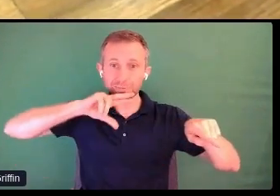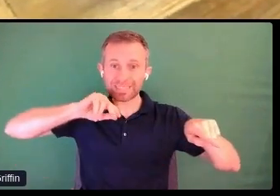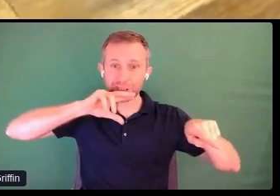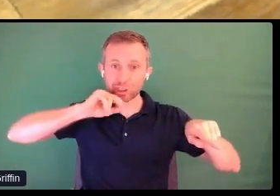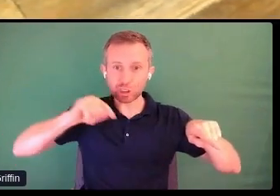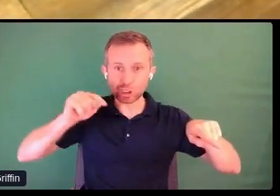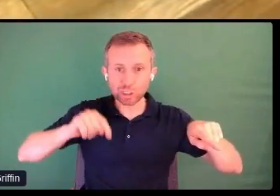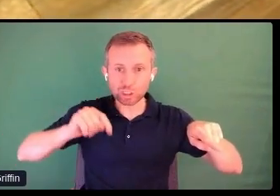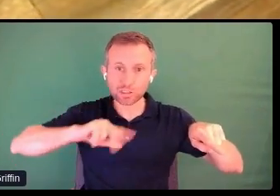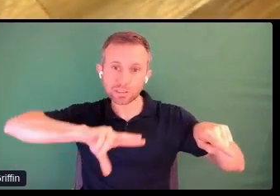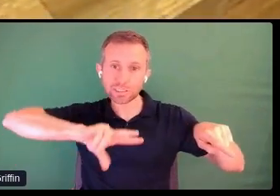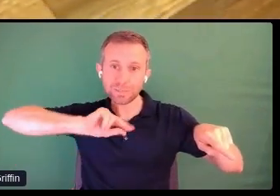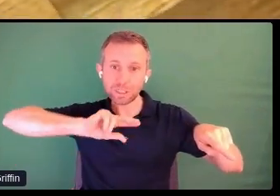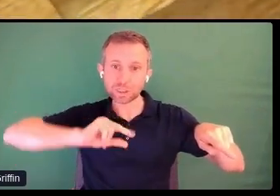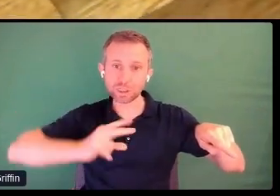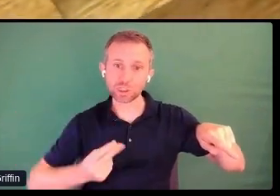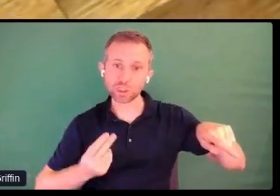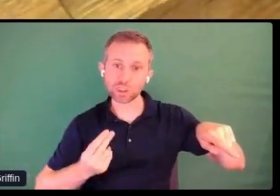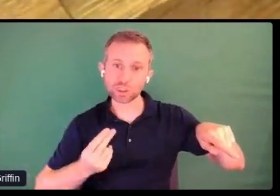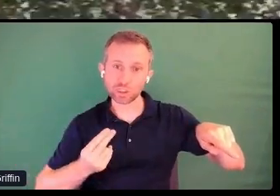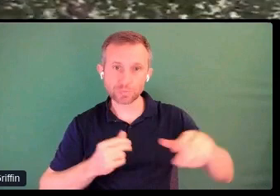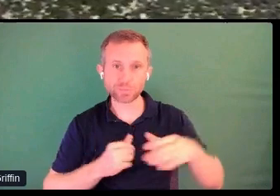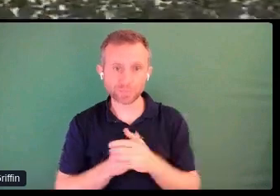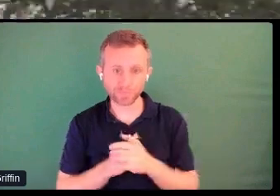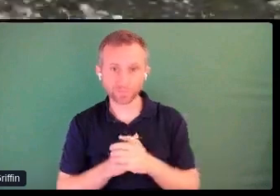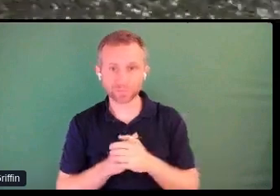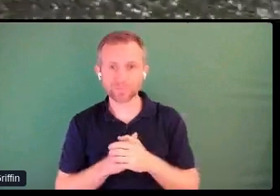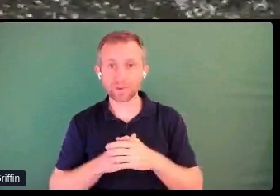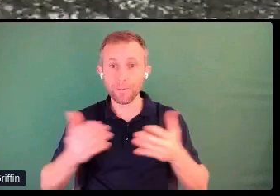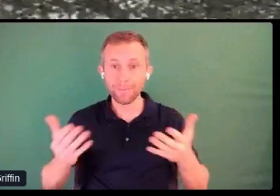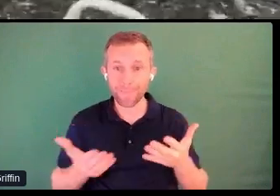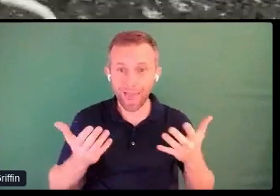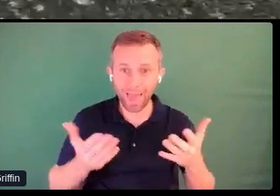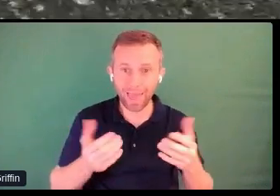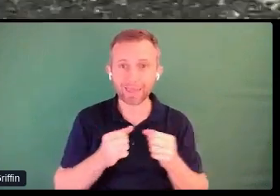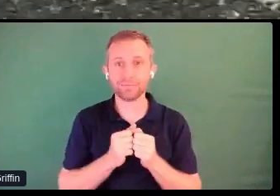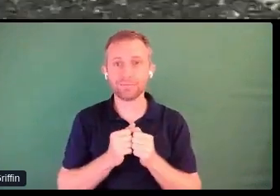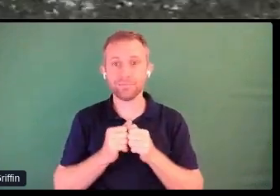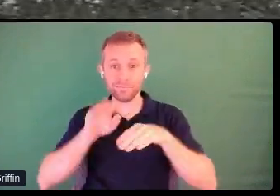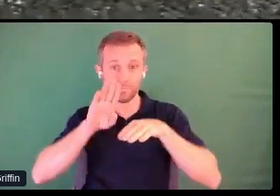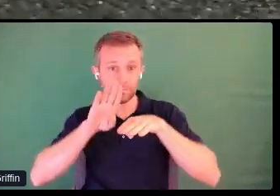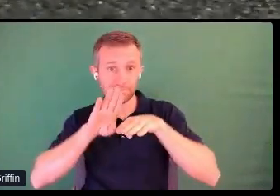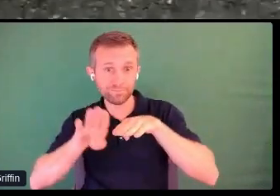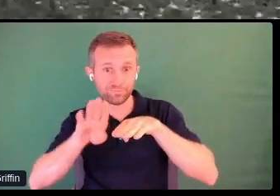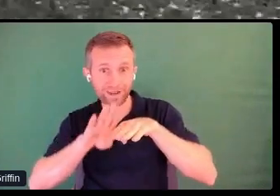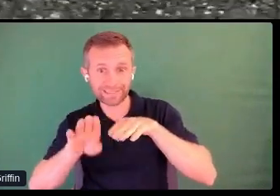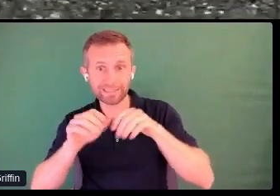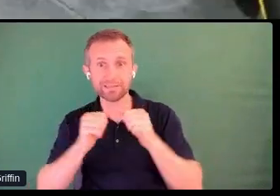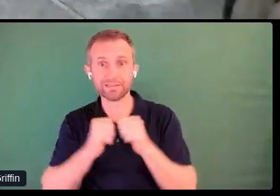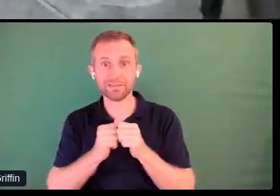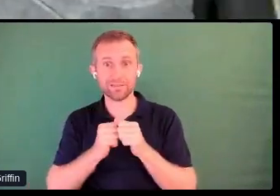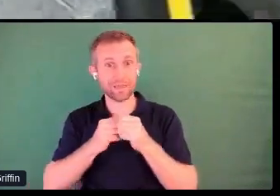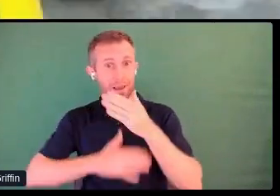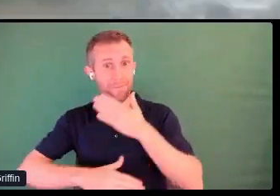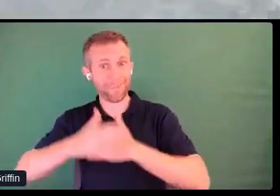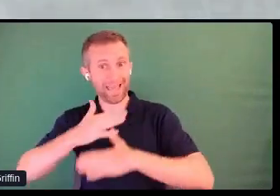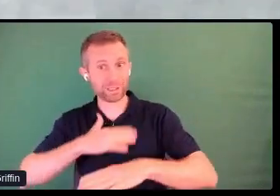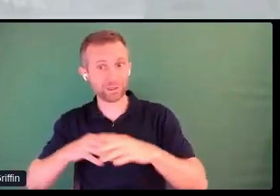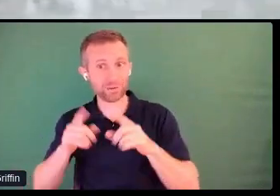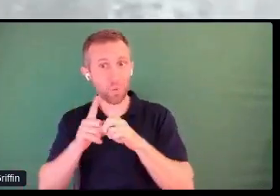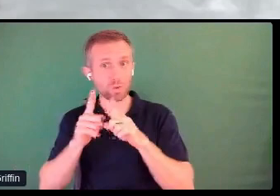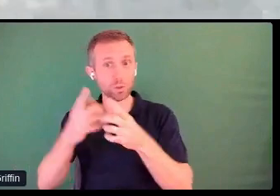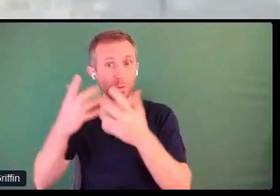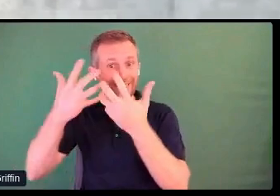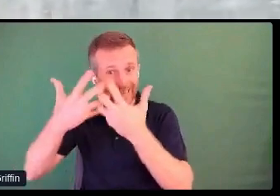Play, practice, patience, and innovation helped Yara to unlock her